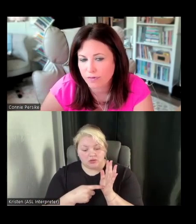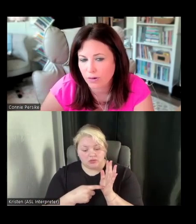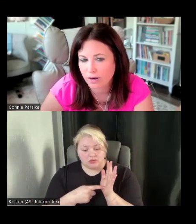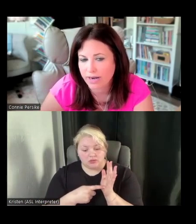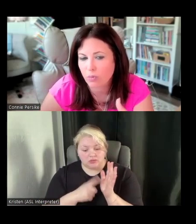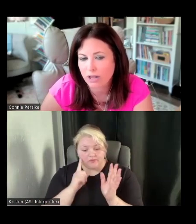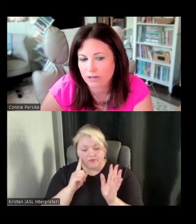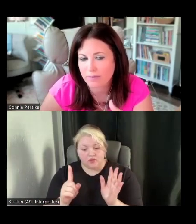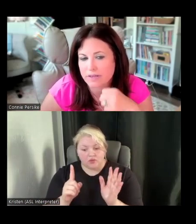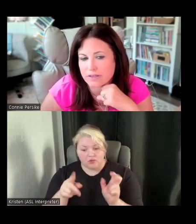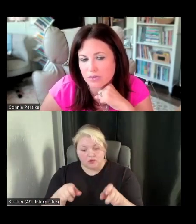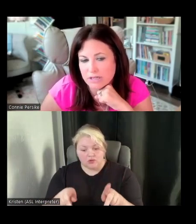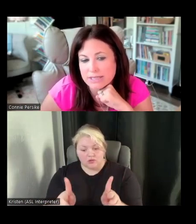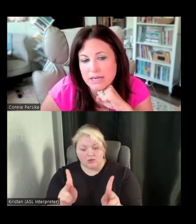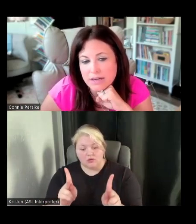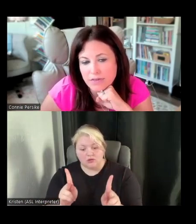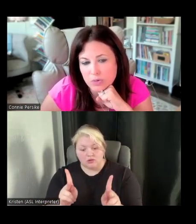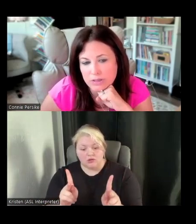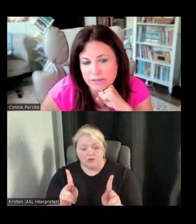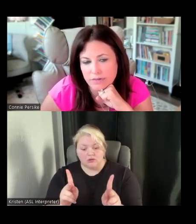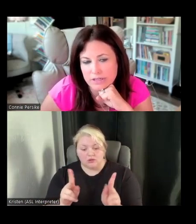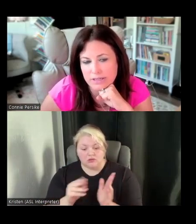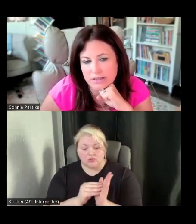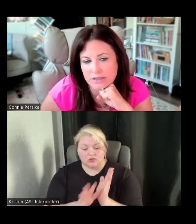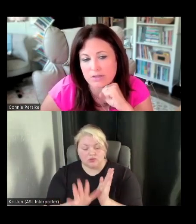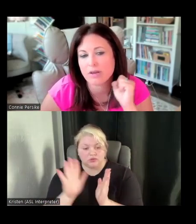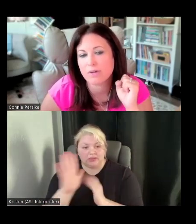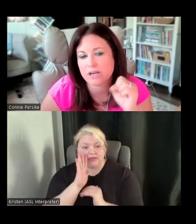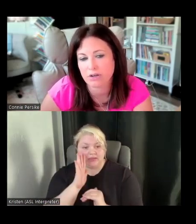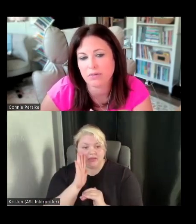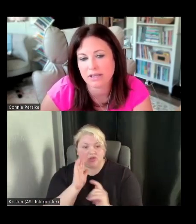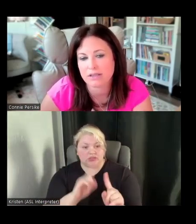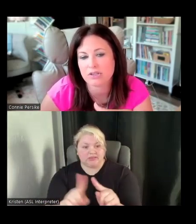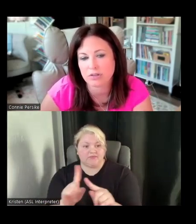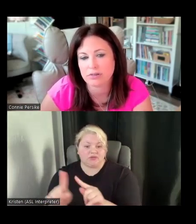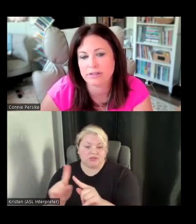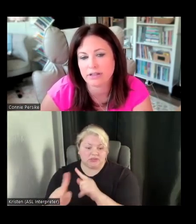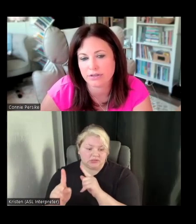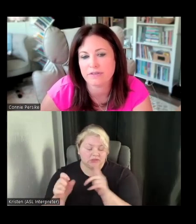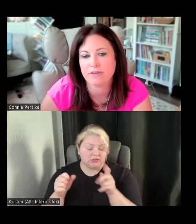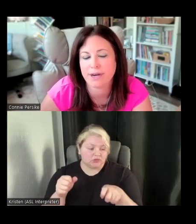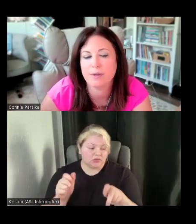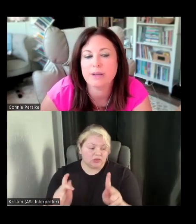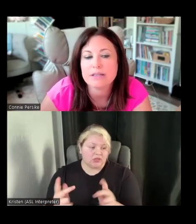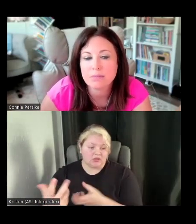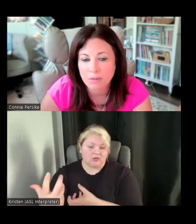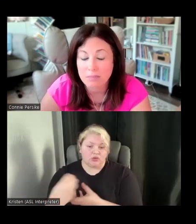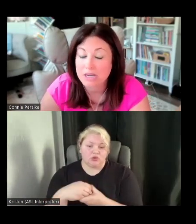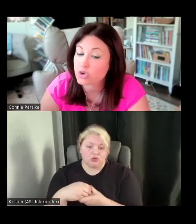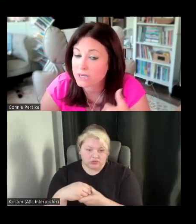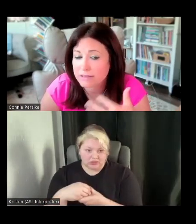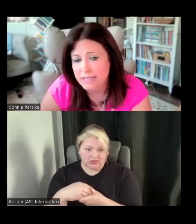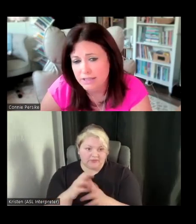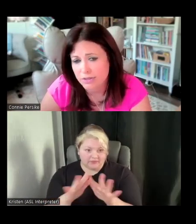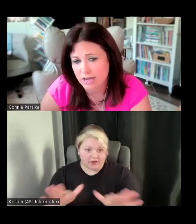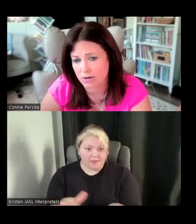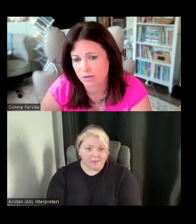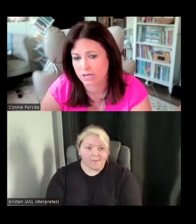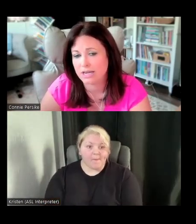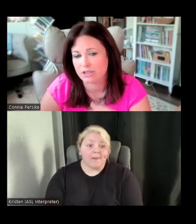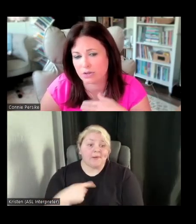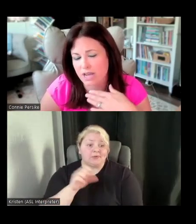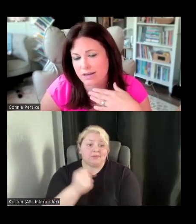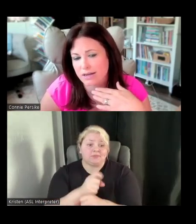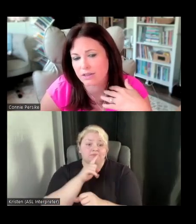allow for and welcome the students' individual differences so that we can create this neuro-inclusive environment? And we want to make sure we list those